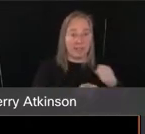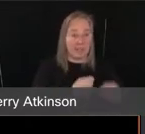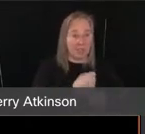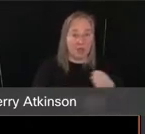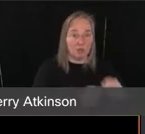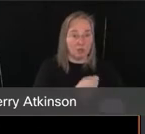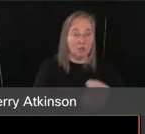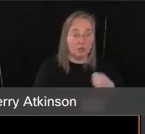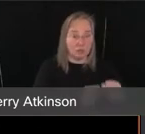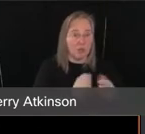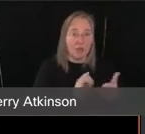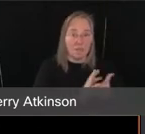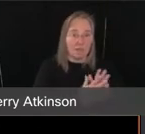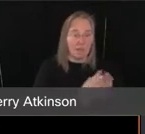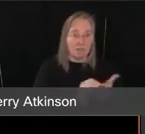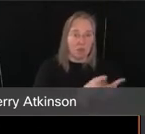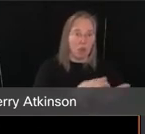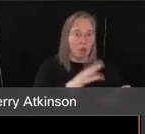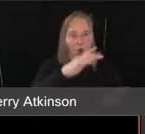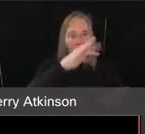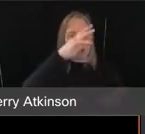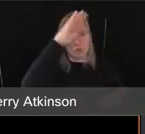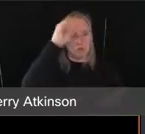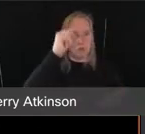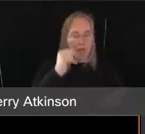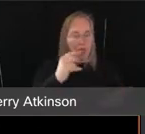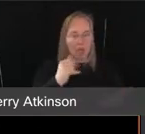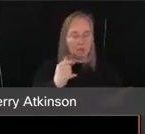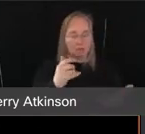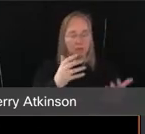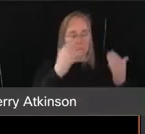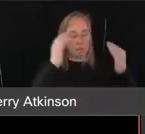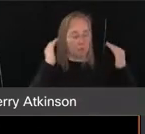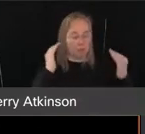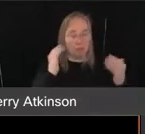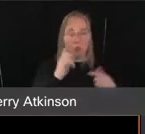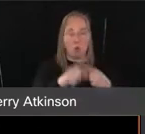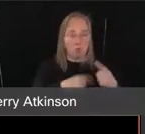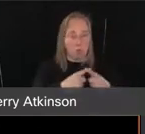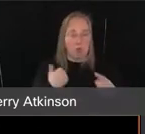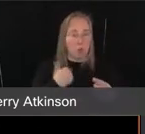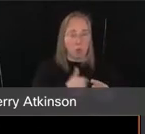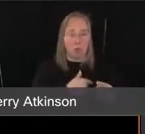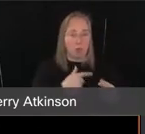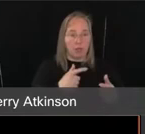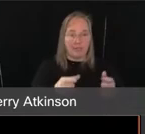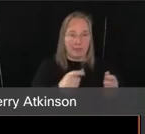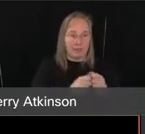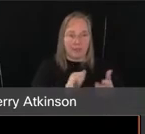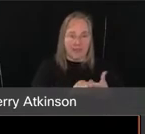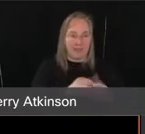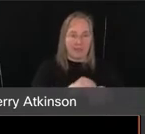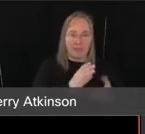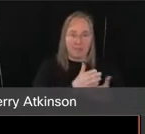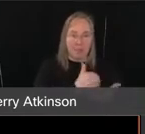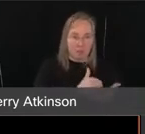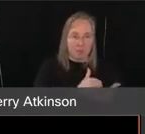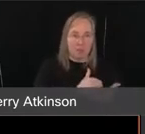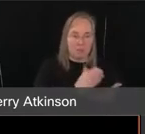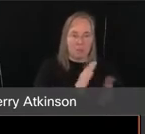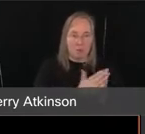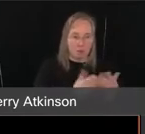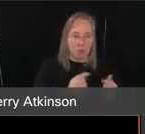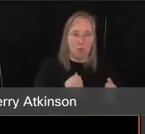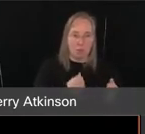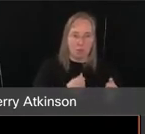sort of large and cumbersome when we're dealing with it in the budget book. So we're going to close